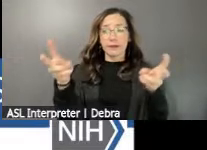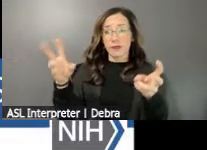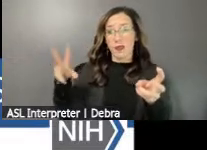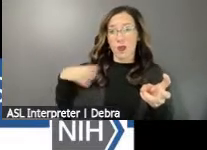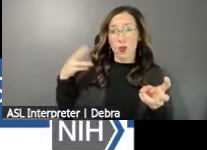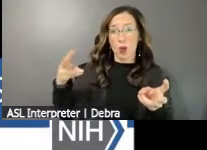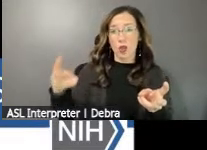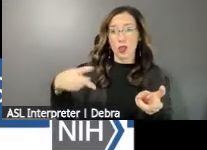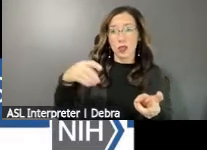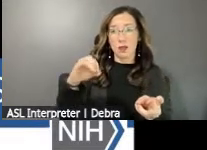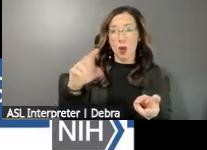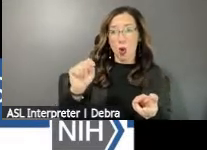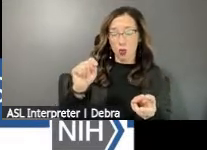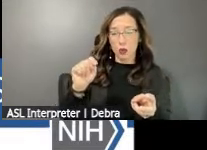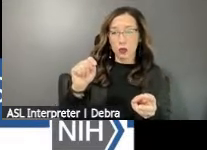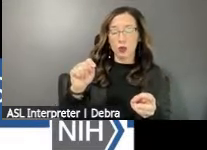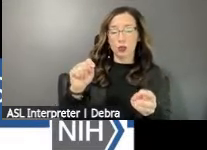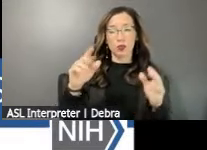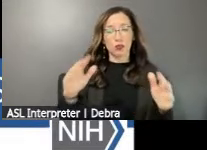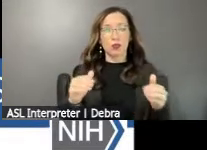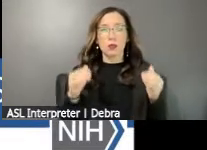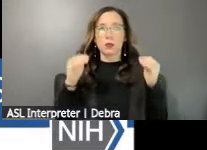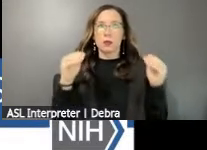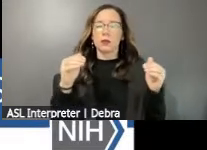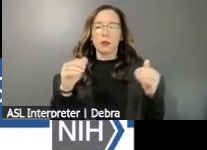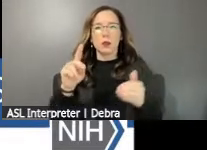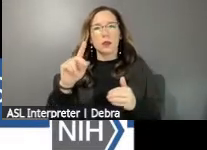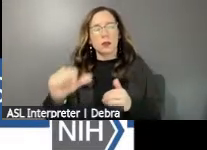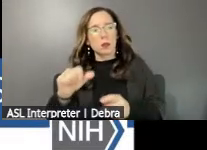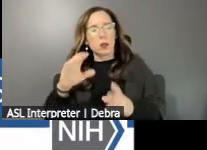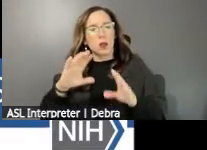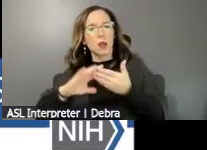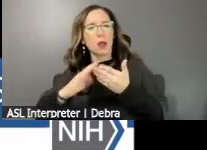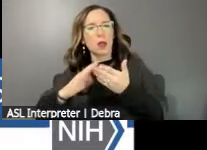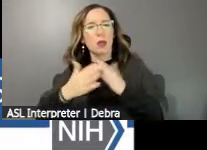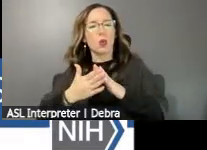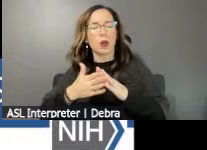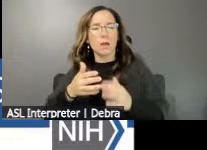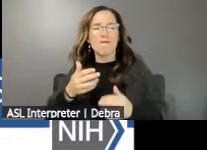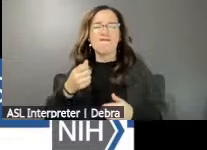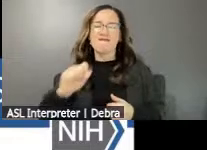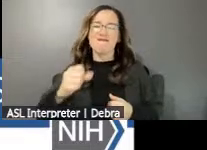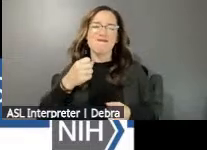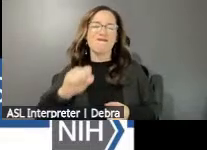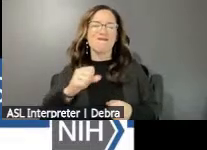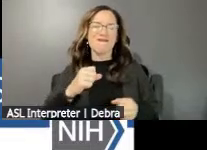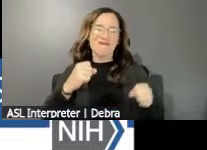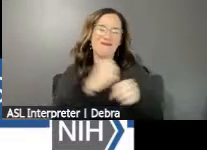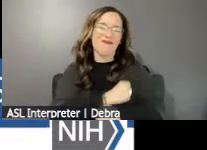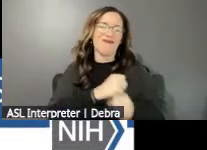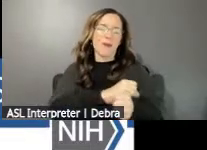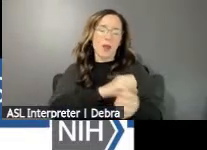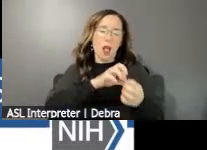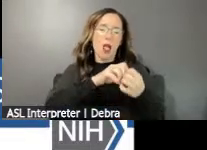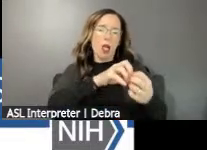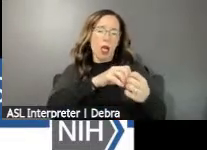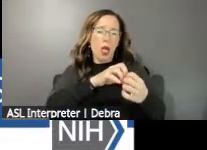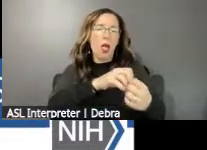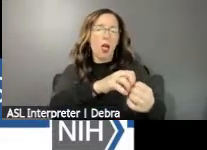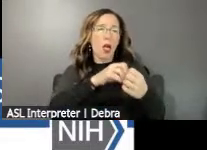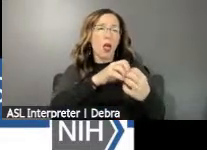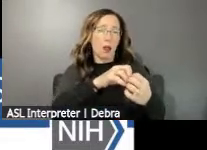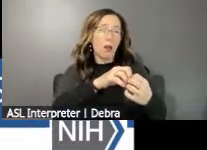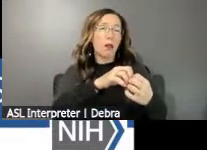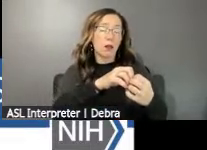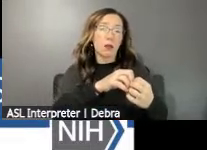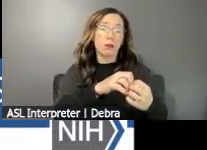Post elevating that it took the disability community's pushback. We had to fight for that designation. And